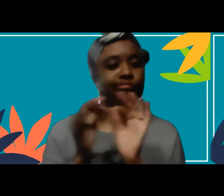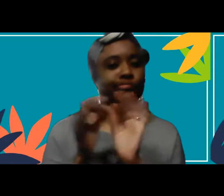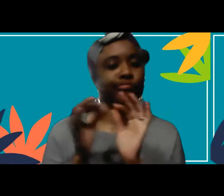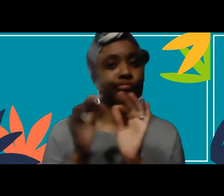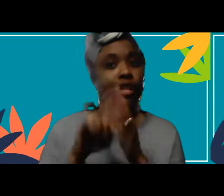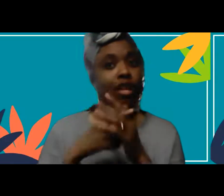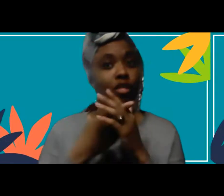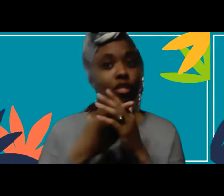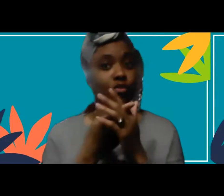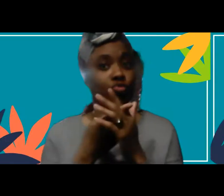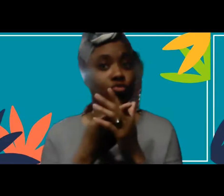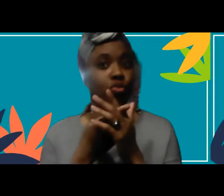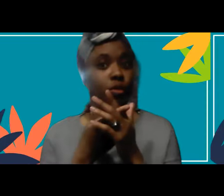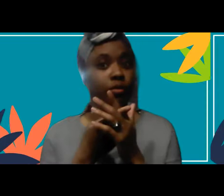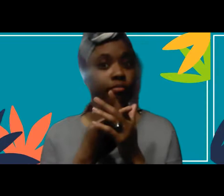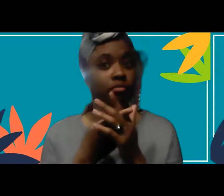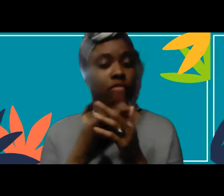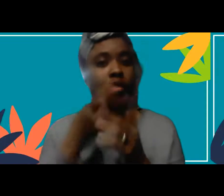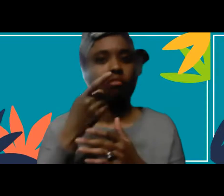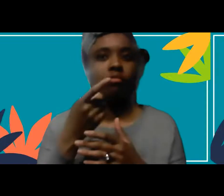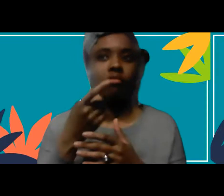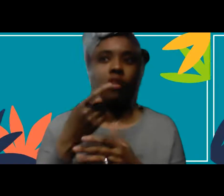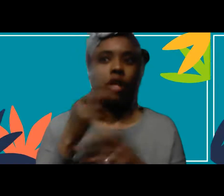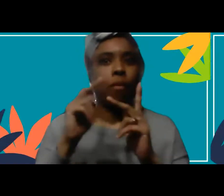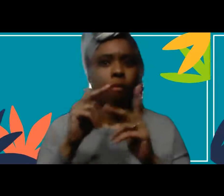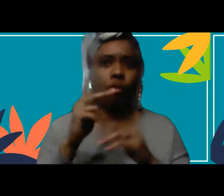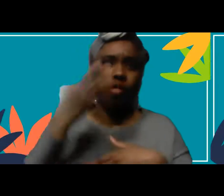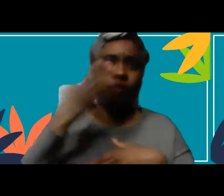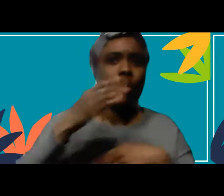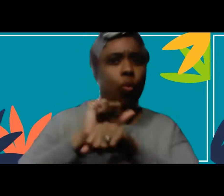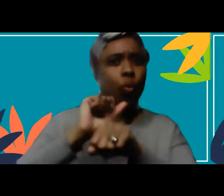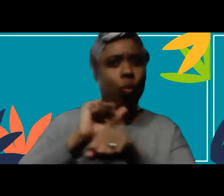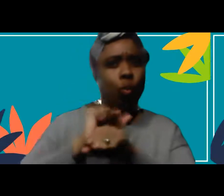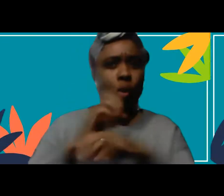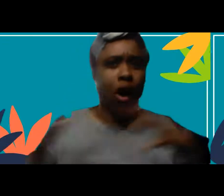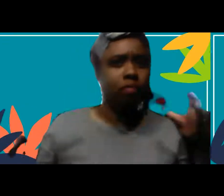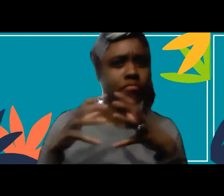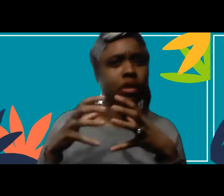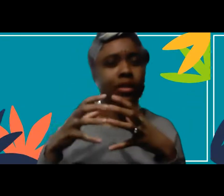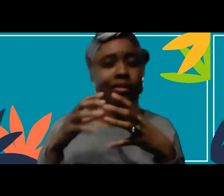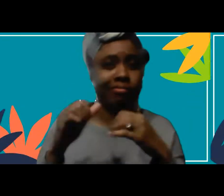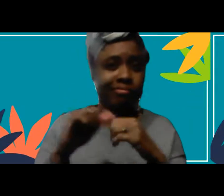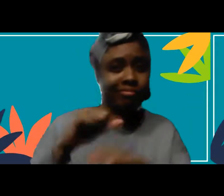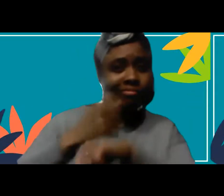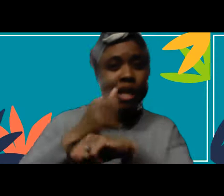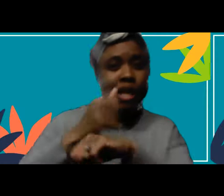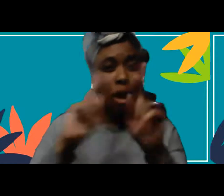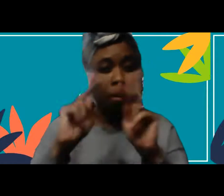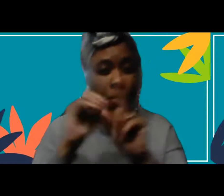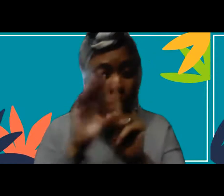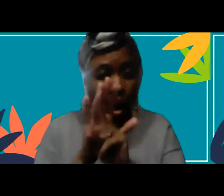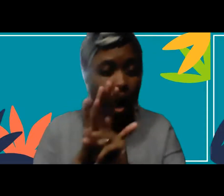beginning, frontline communities came together to create the people's orientation to a regenerative feminist